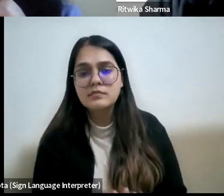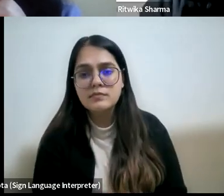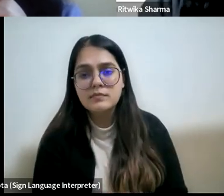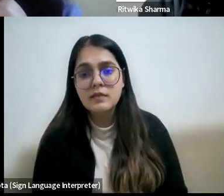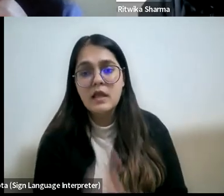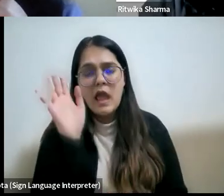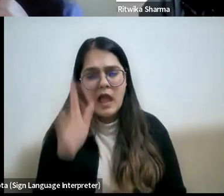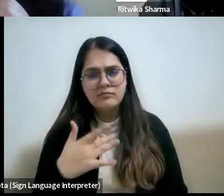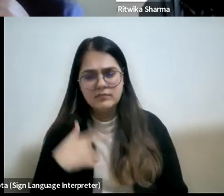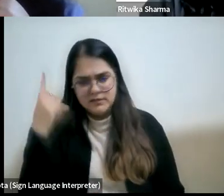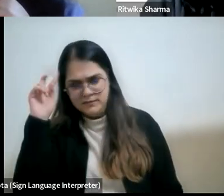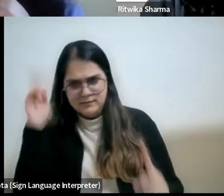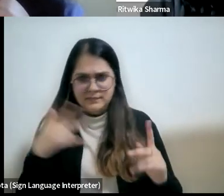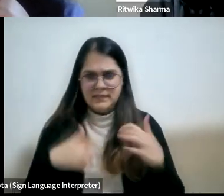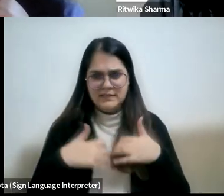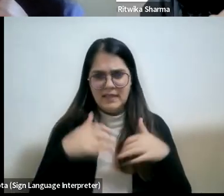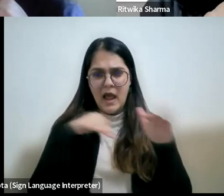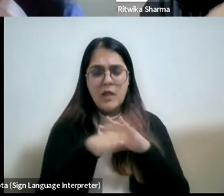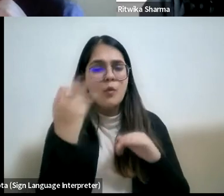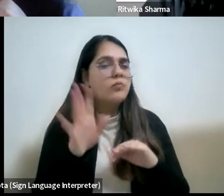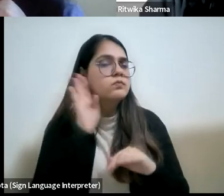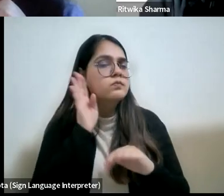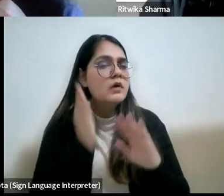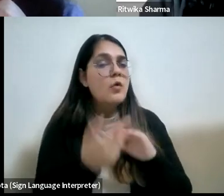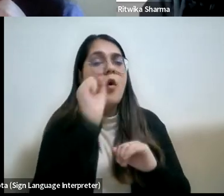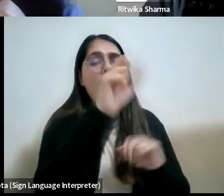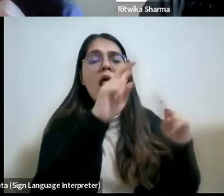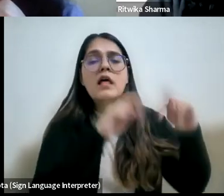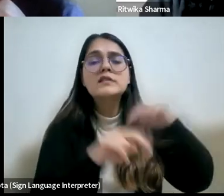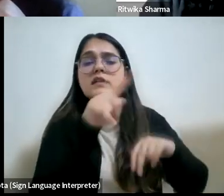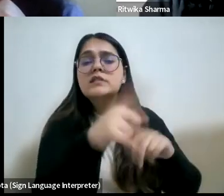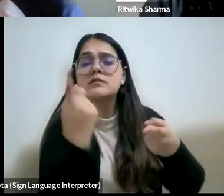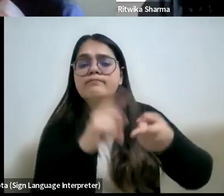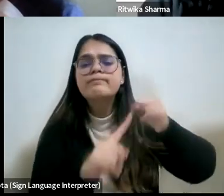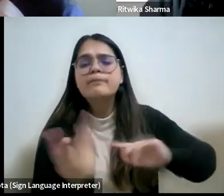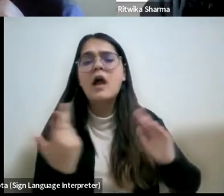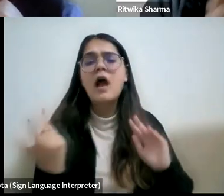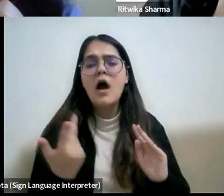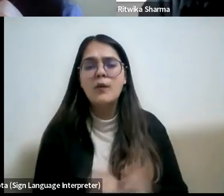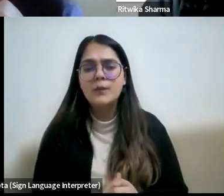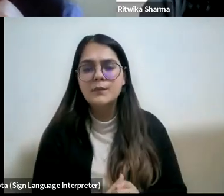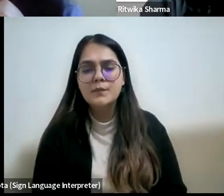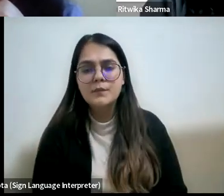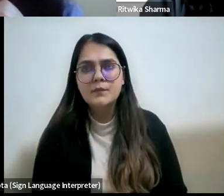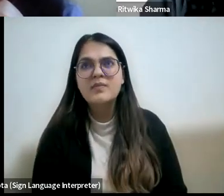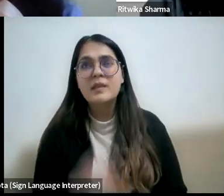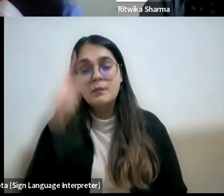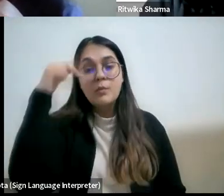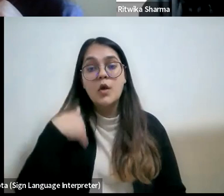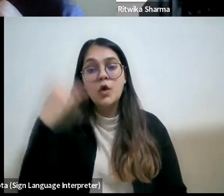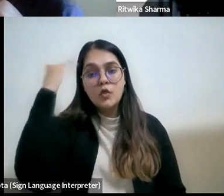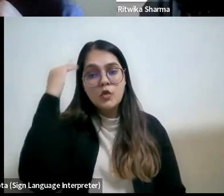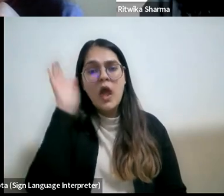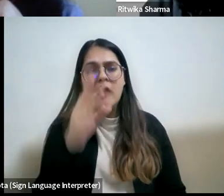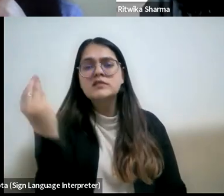intrigues me a lot. Now, I'm very interested to hear more about your research methodology, especially because I know there's a certain